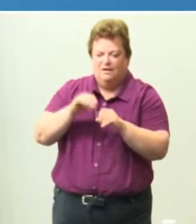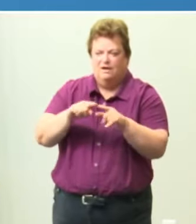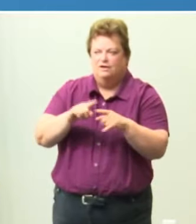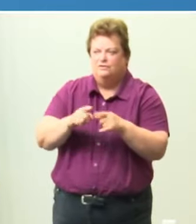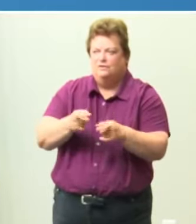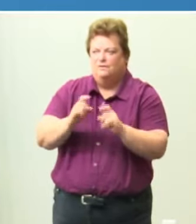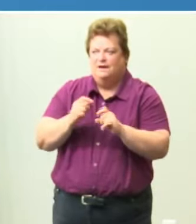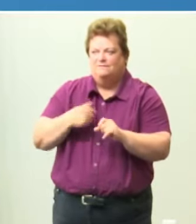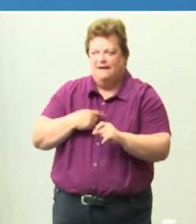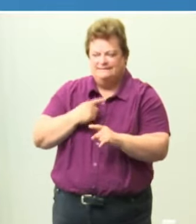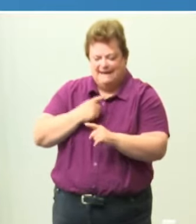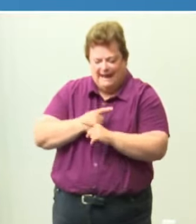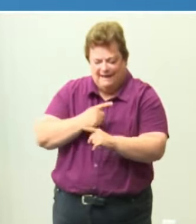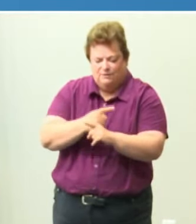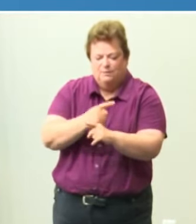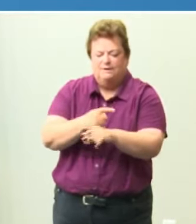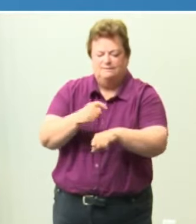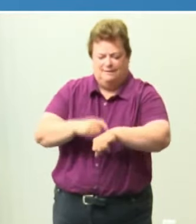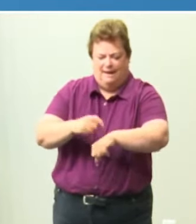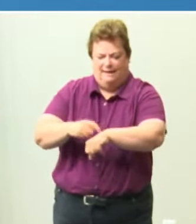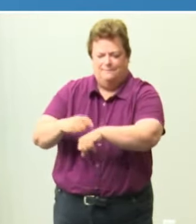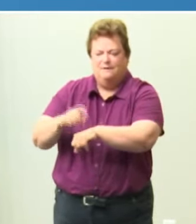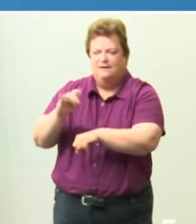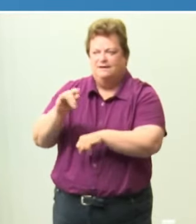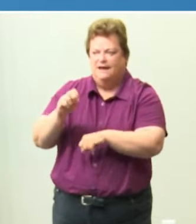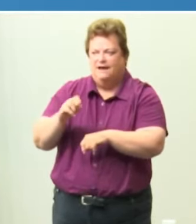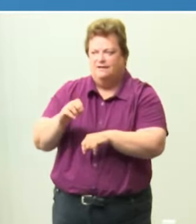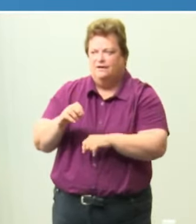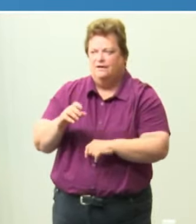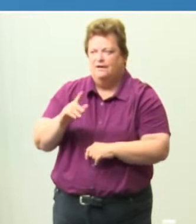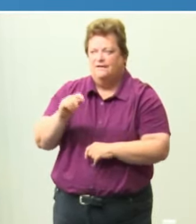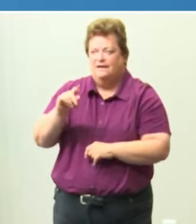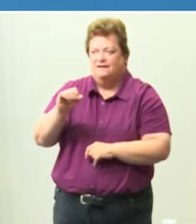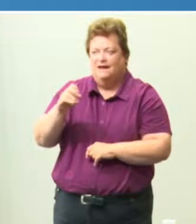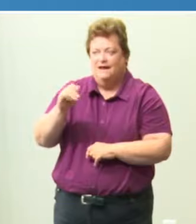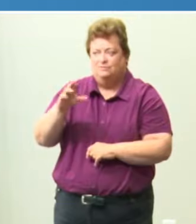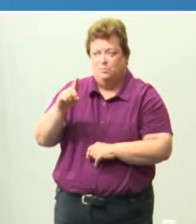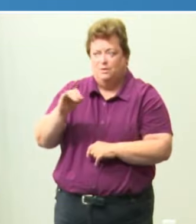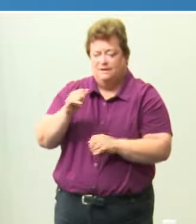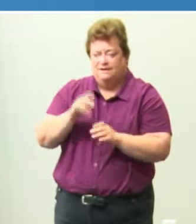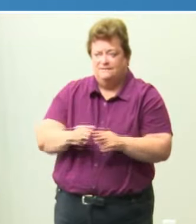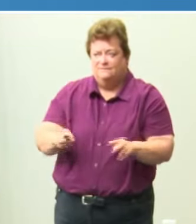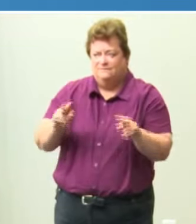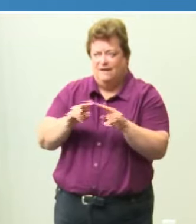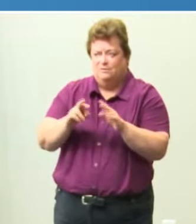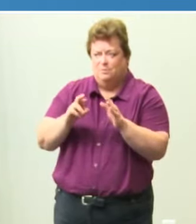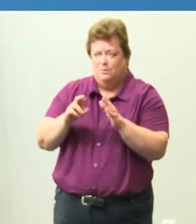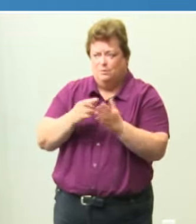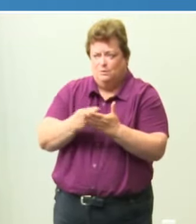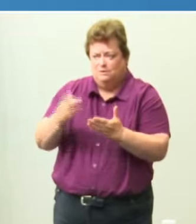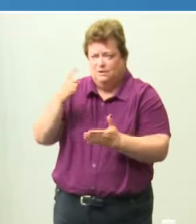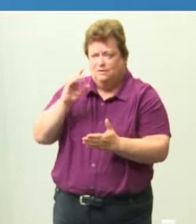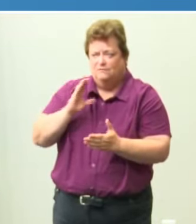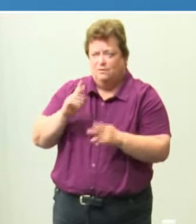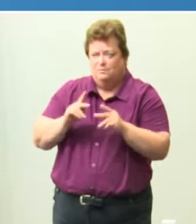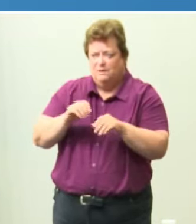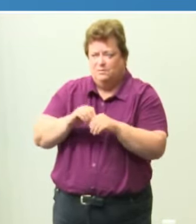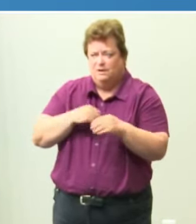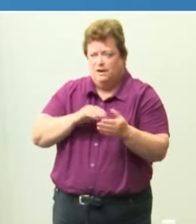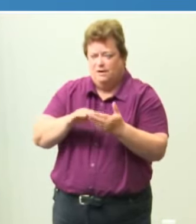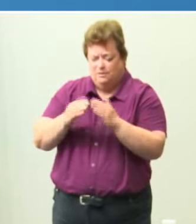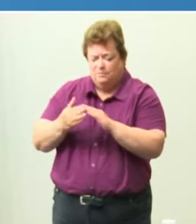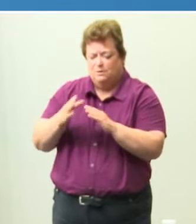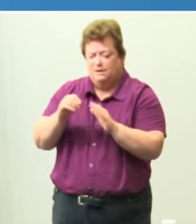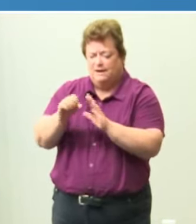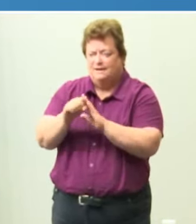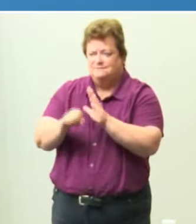timely data on the COVID-19 dashboard. The dashboard is a valuable resource for the people in our community and our